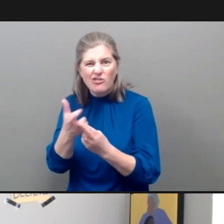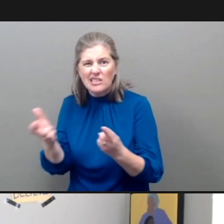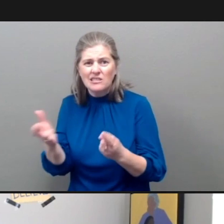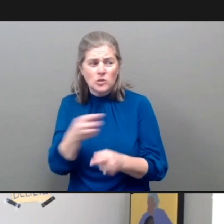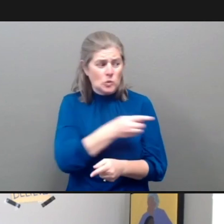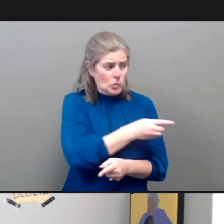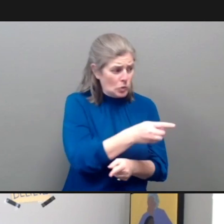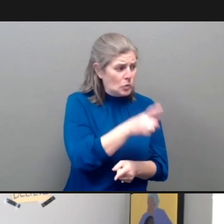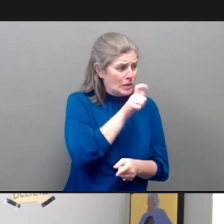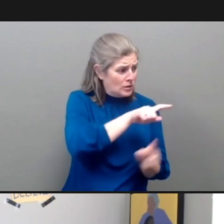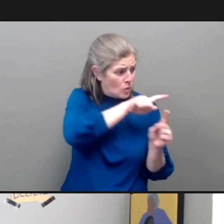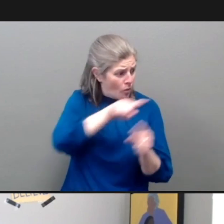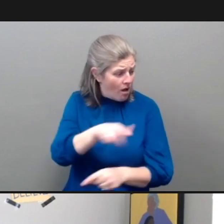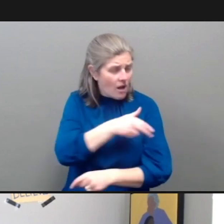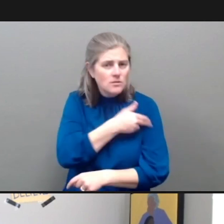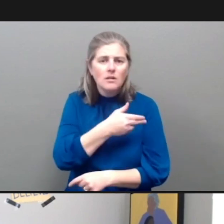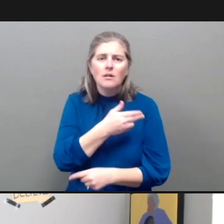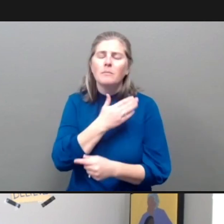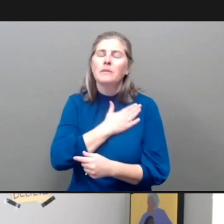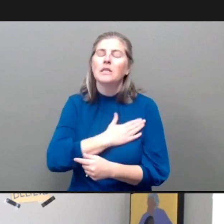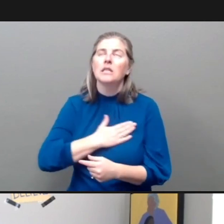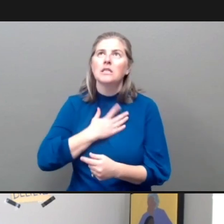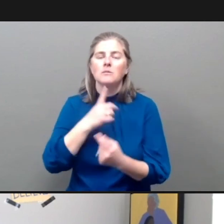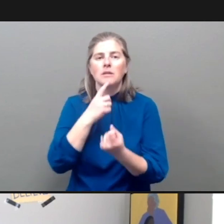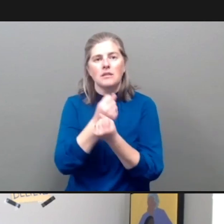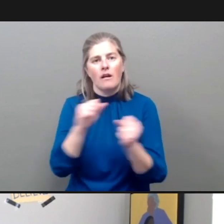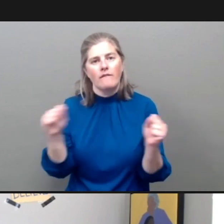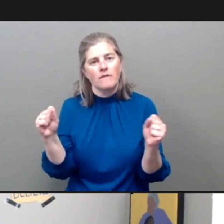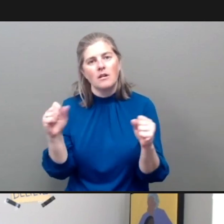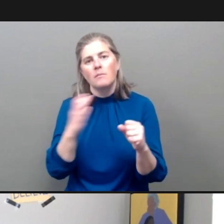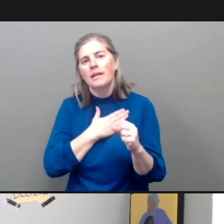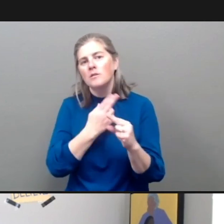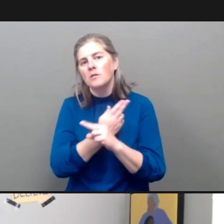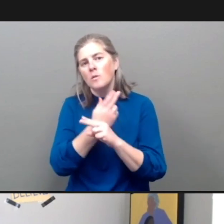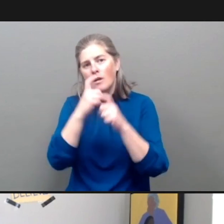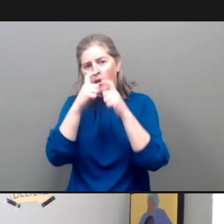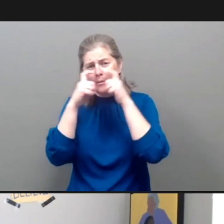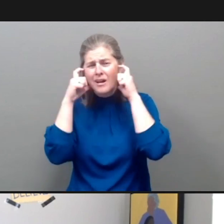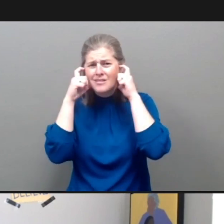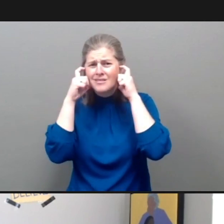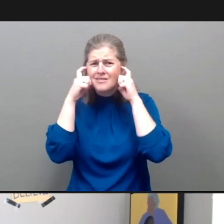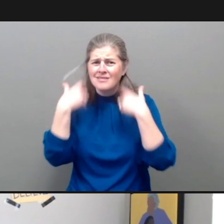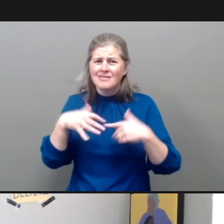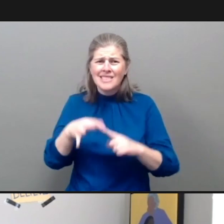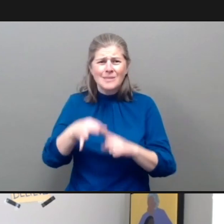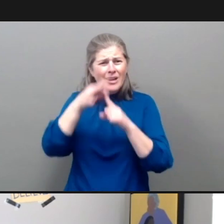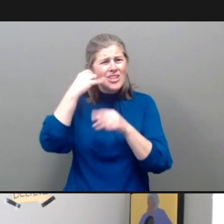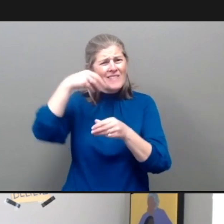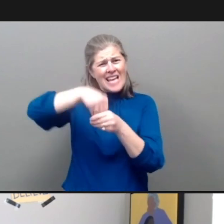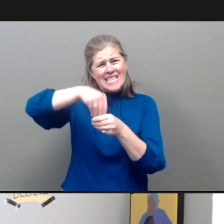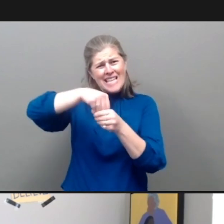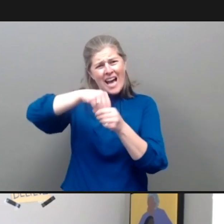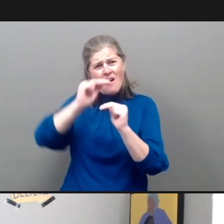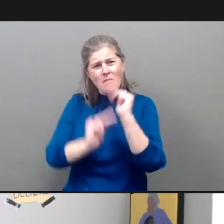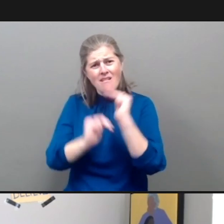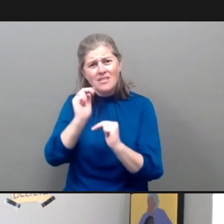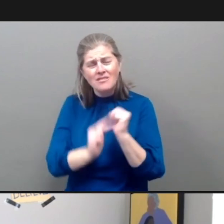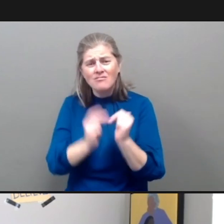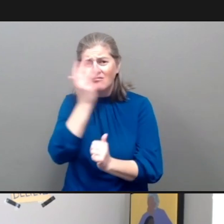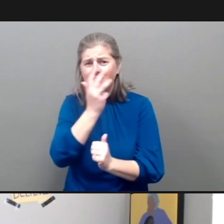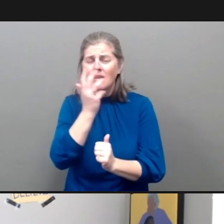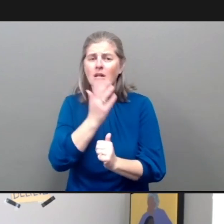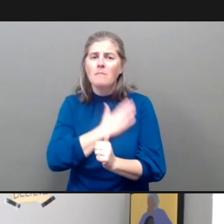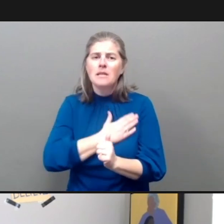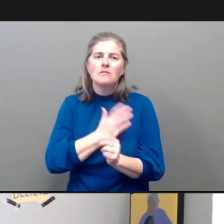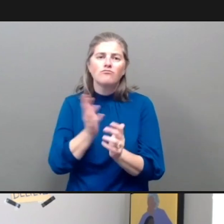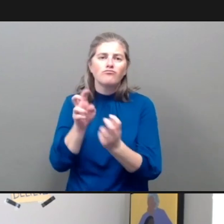resources, please be safe. Please wear your mask, particularly indoors. Please talk